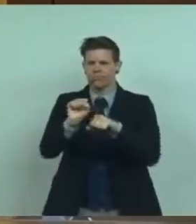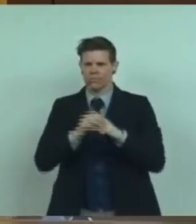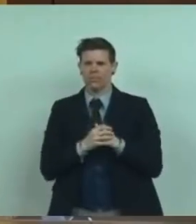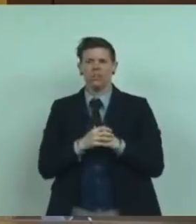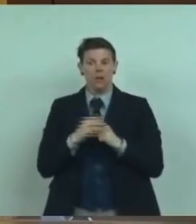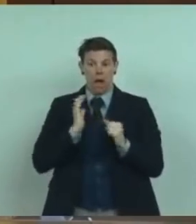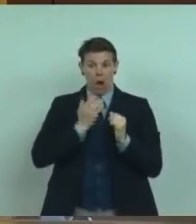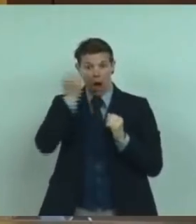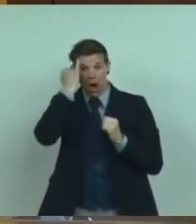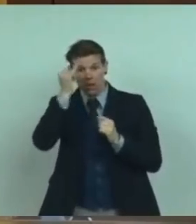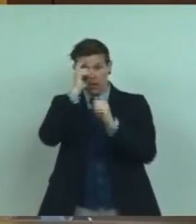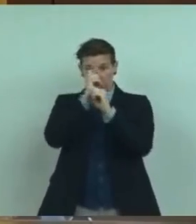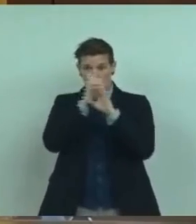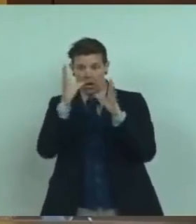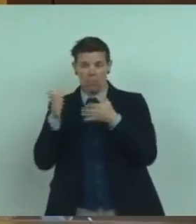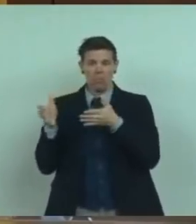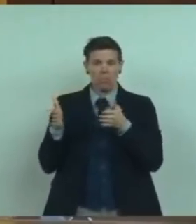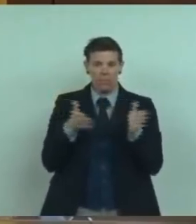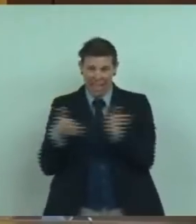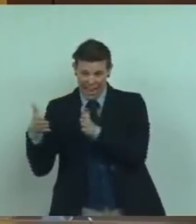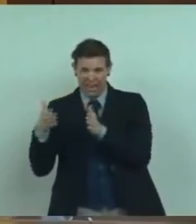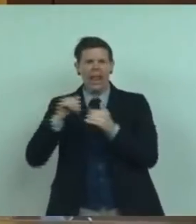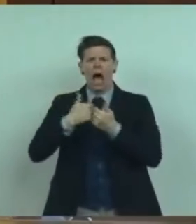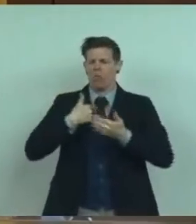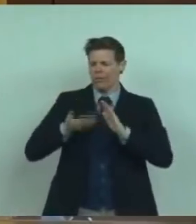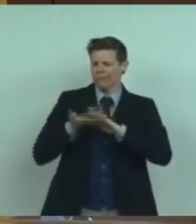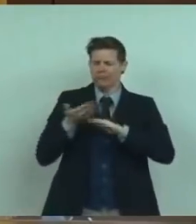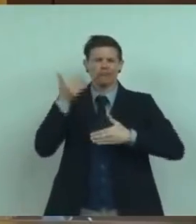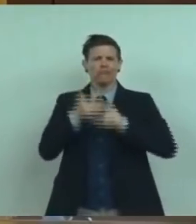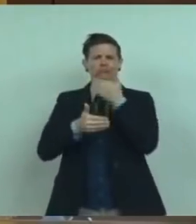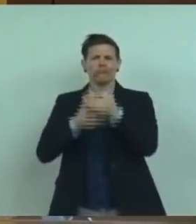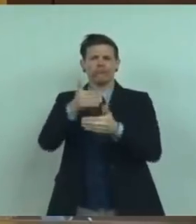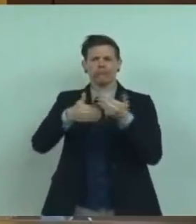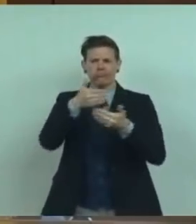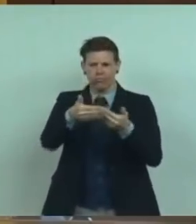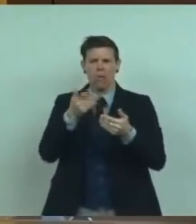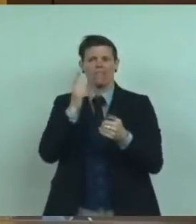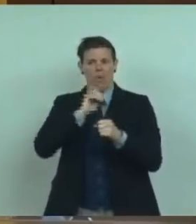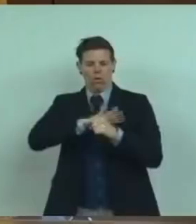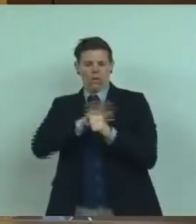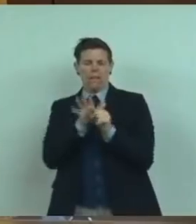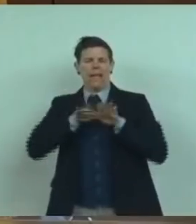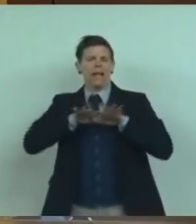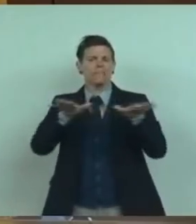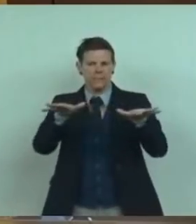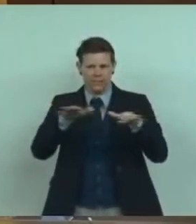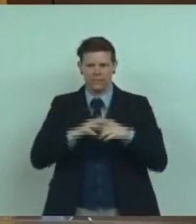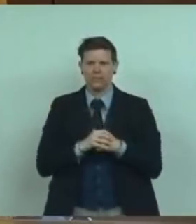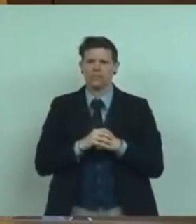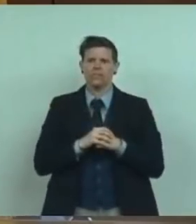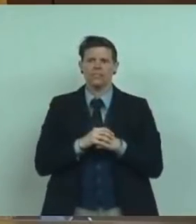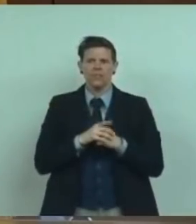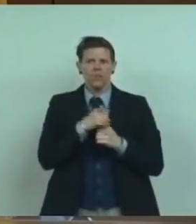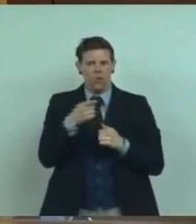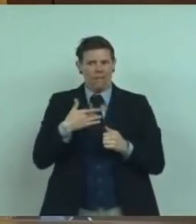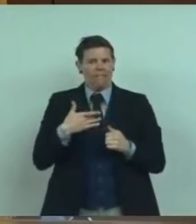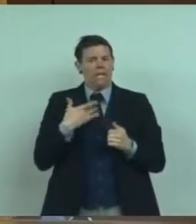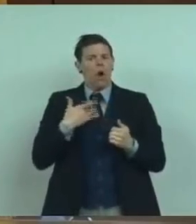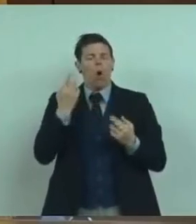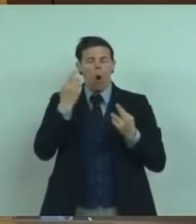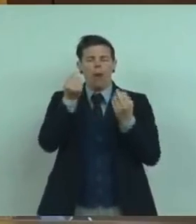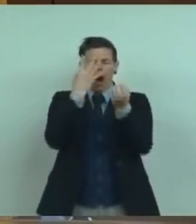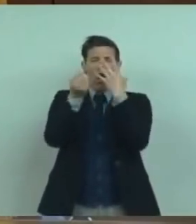pandemic in the most effective way, and to give you a sense, I hope, of security that we are using data and